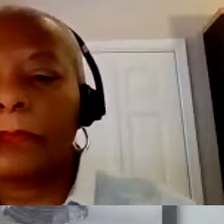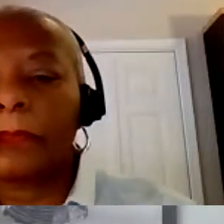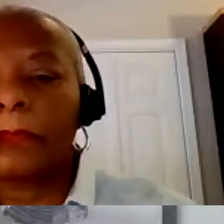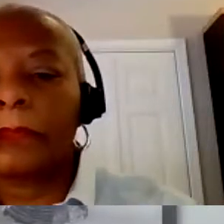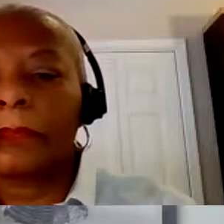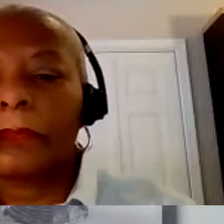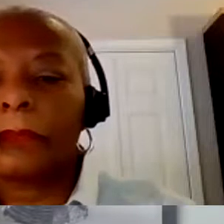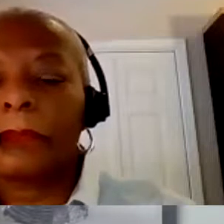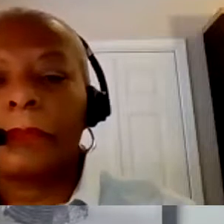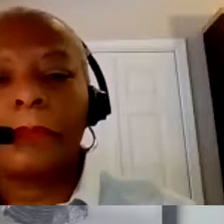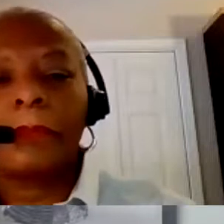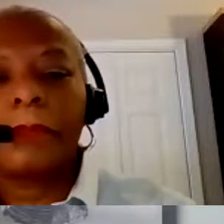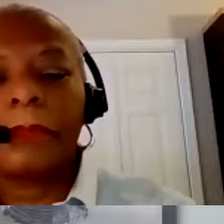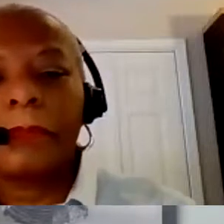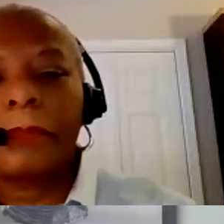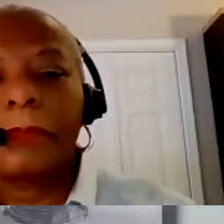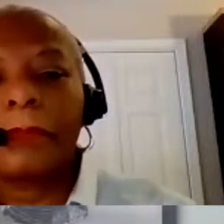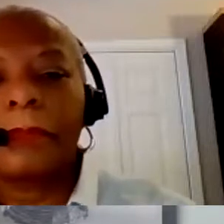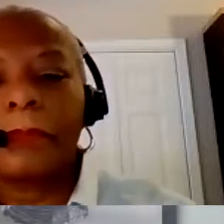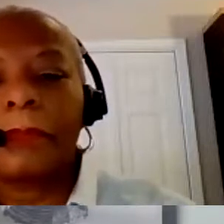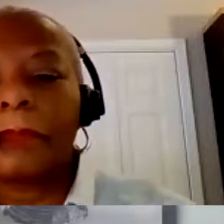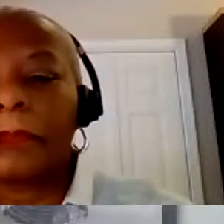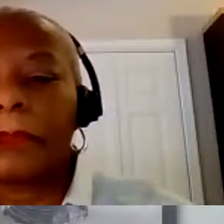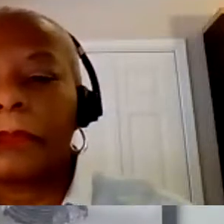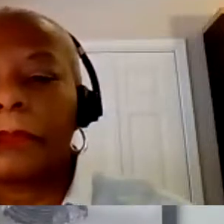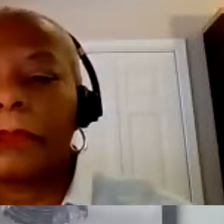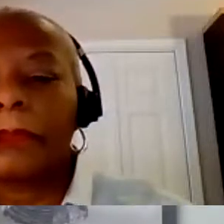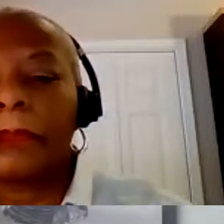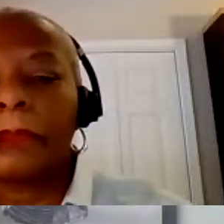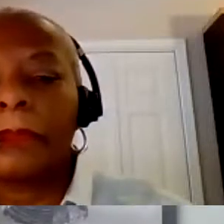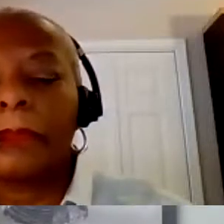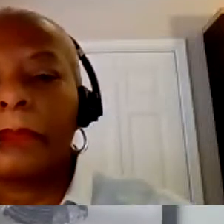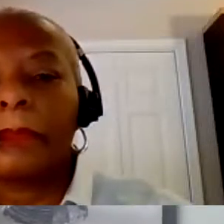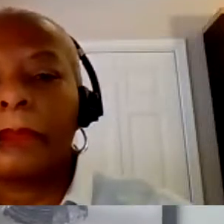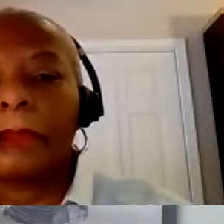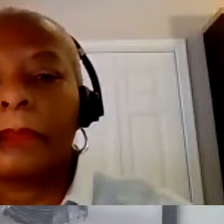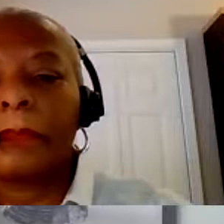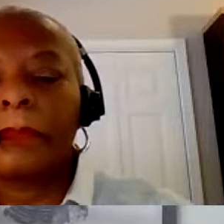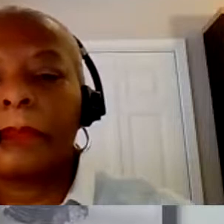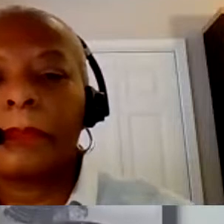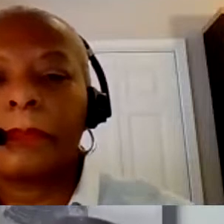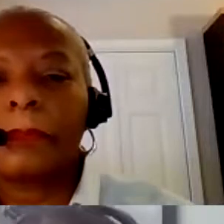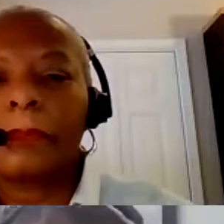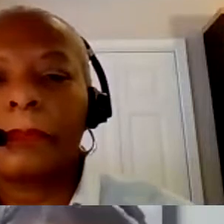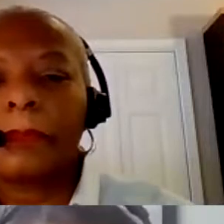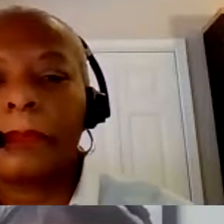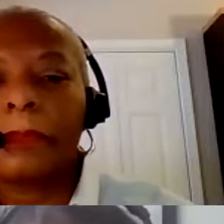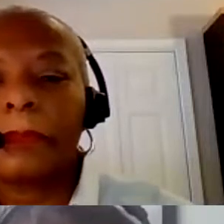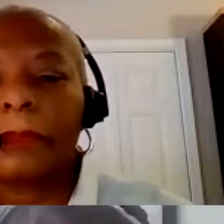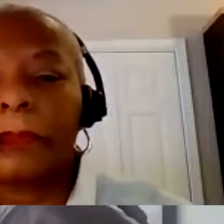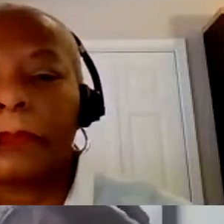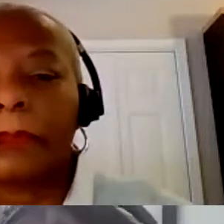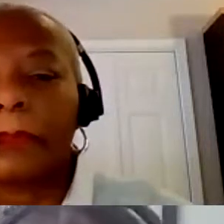Sometimes these opportunities, you have to look for them. You have to be creative. You have to be, look for these opportunities, apply for